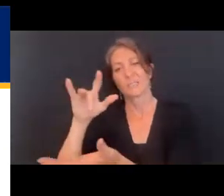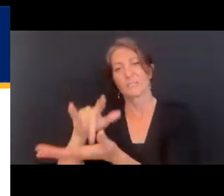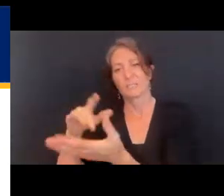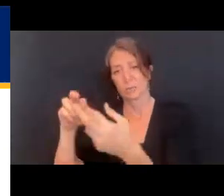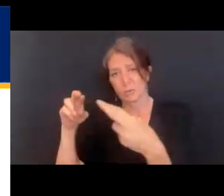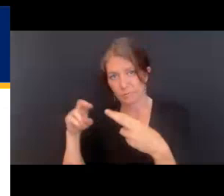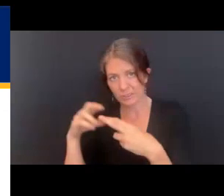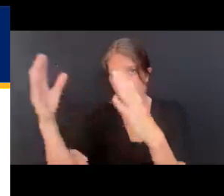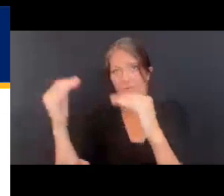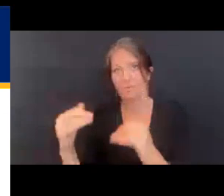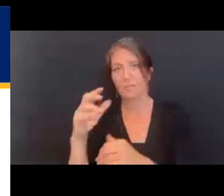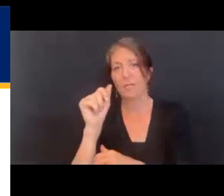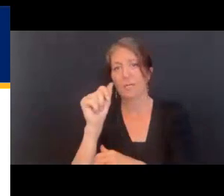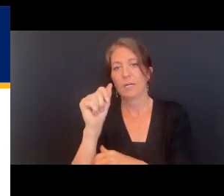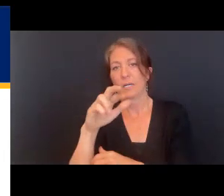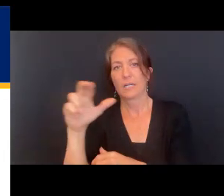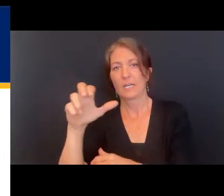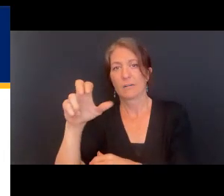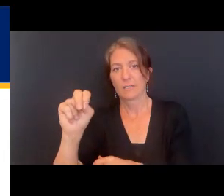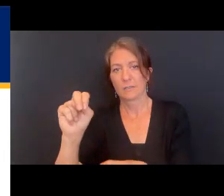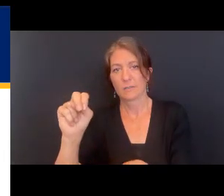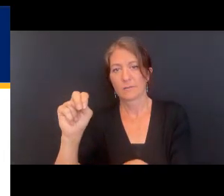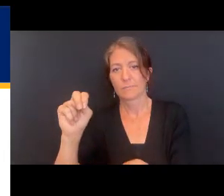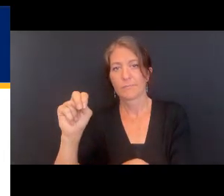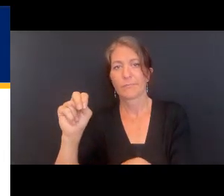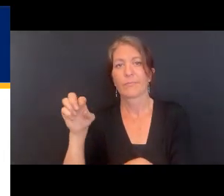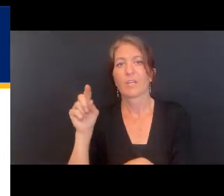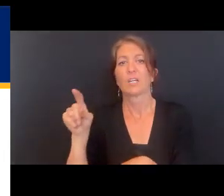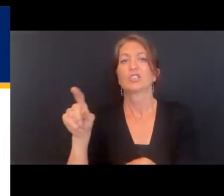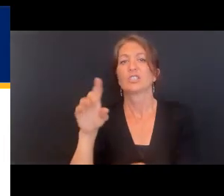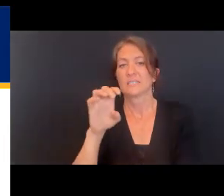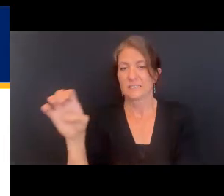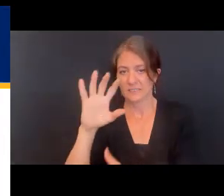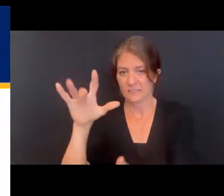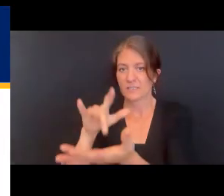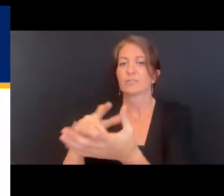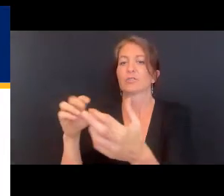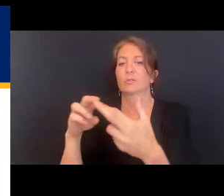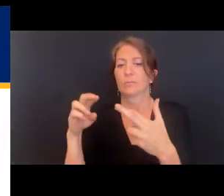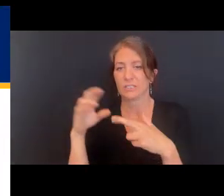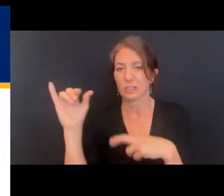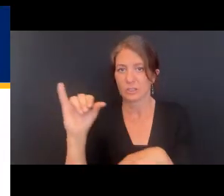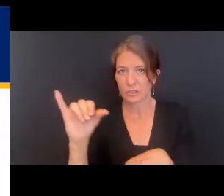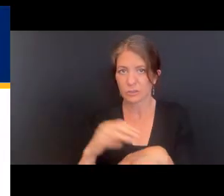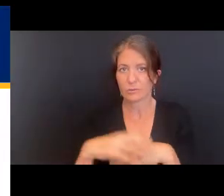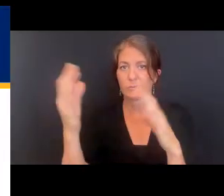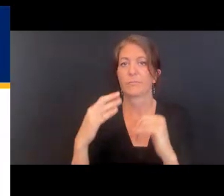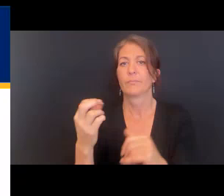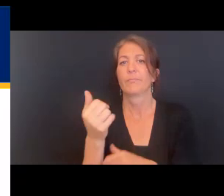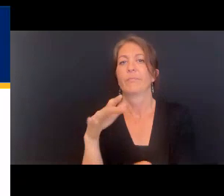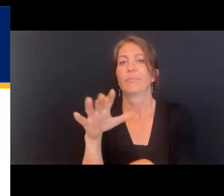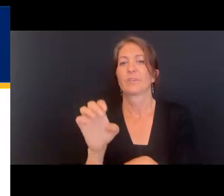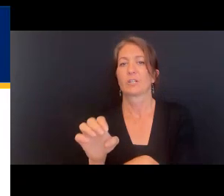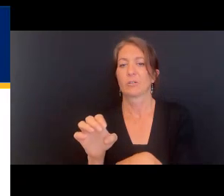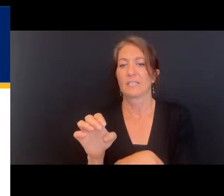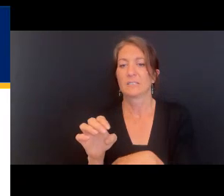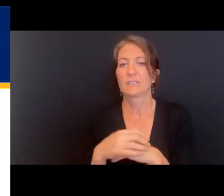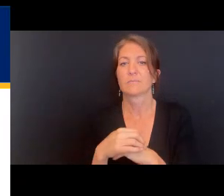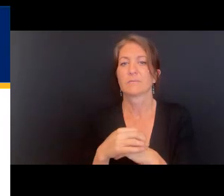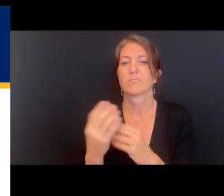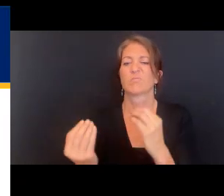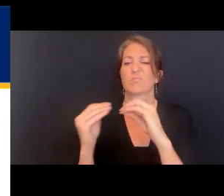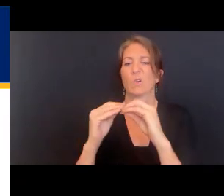have Erin Schlosshauer. She is from the East Central Region as well. Grace Hunter is from the Northeastern